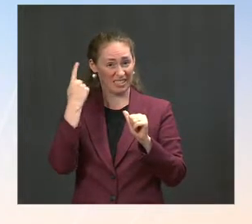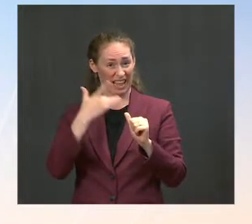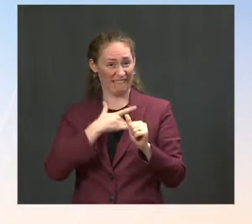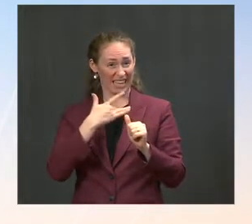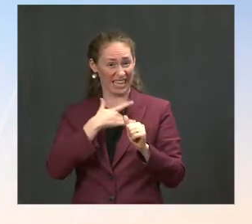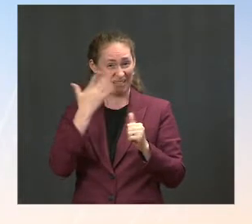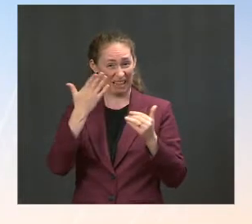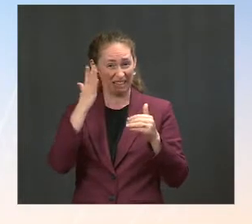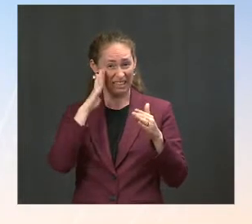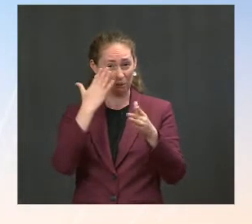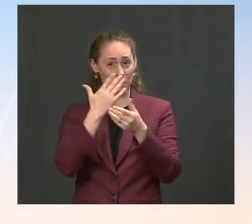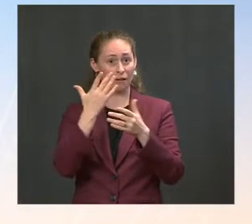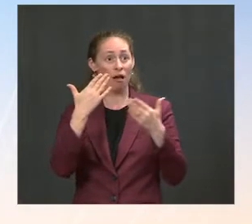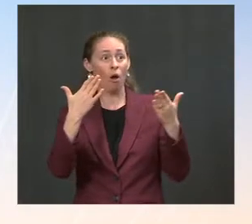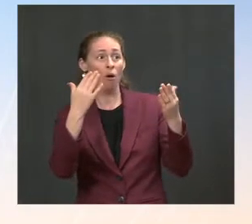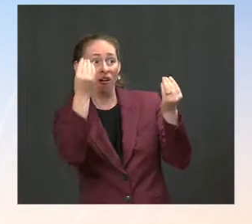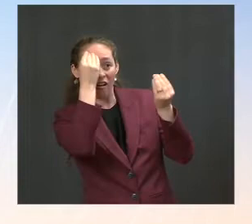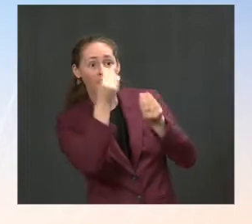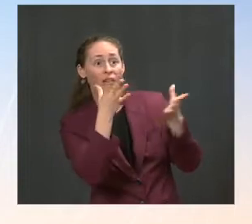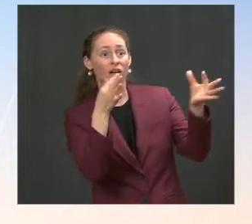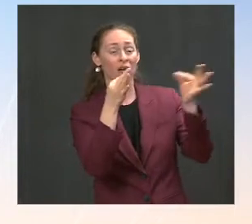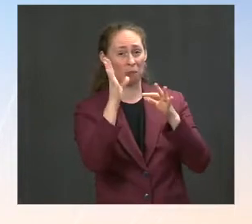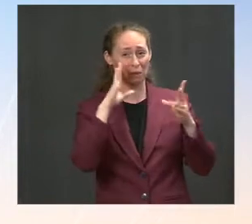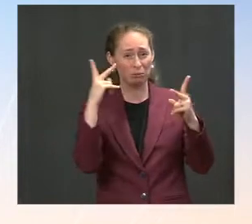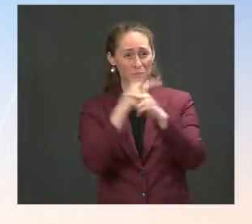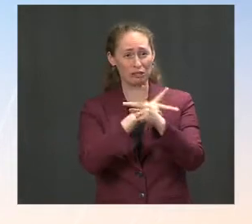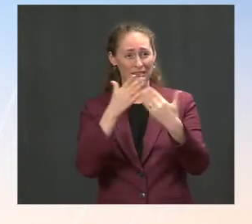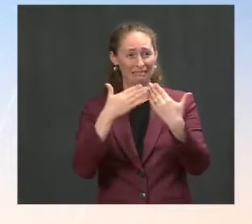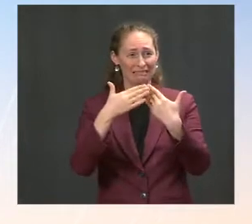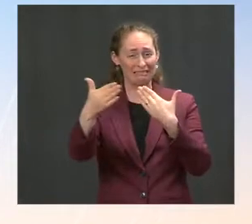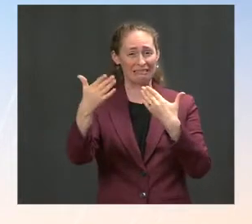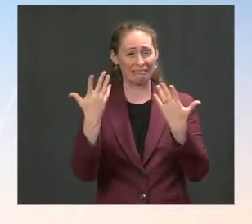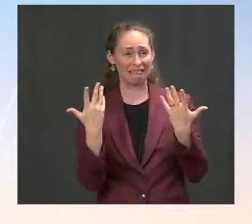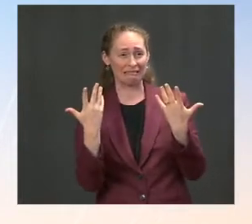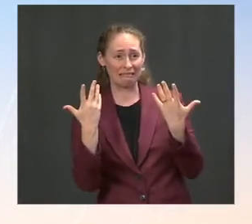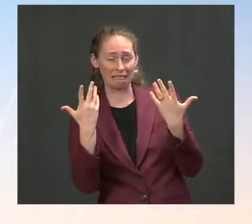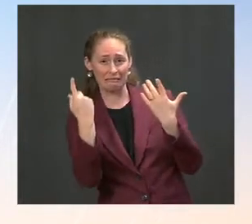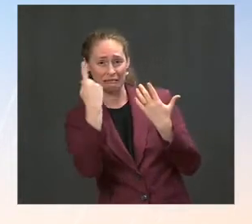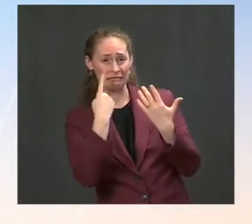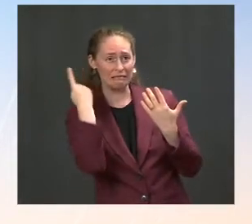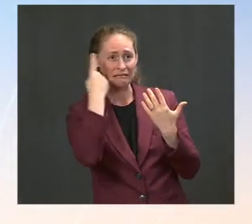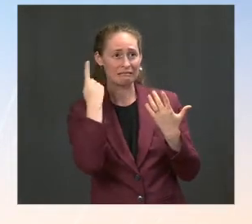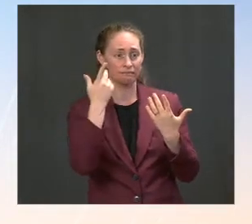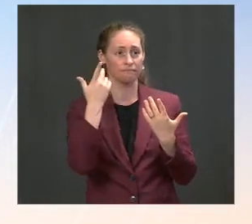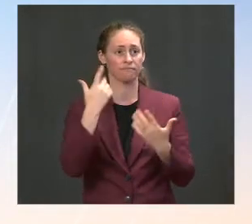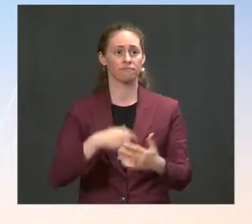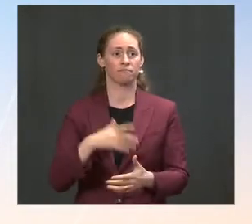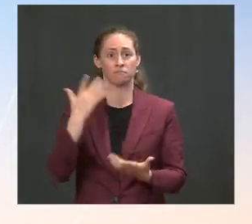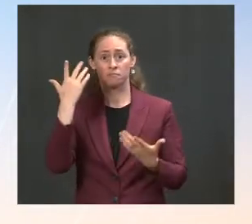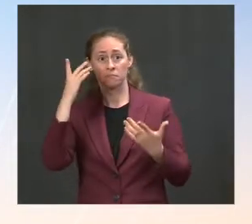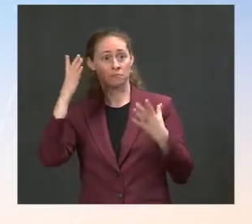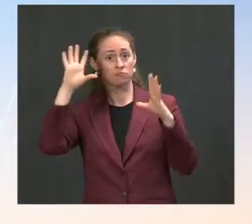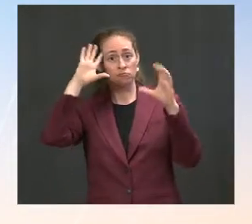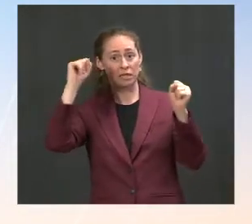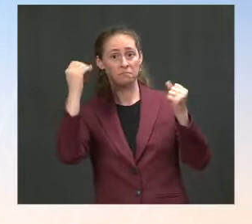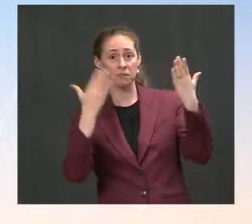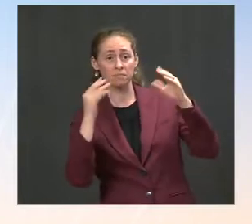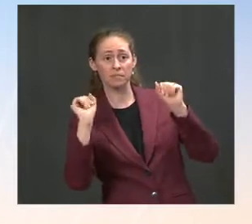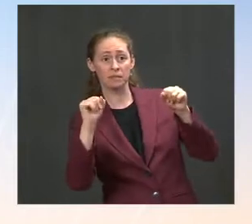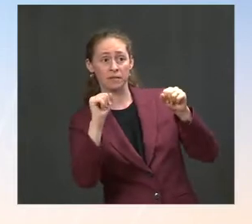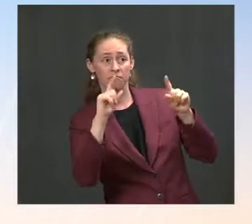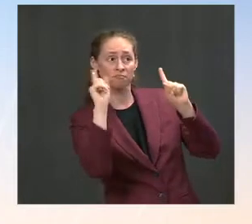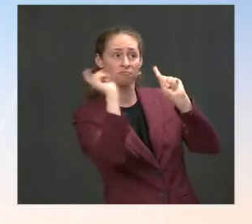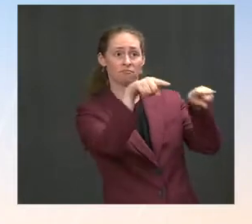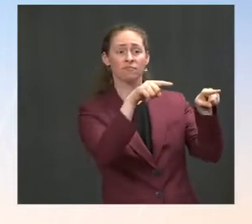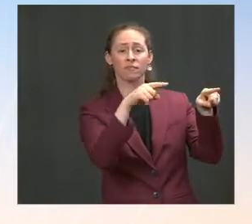any plans for Deputy Secretary of State Wendy Sherman's visit to Tianjin? And is the administration concerned on the